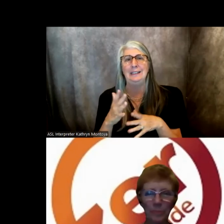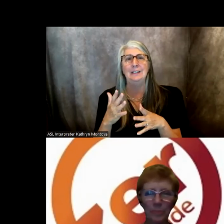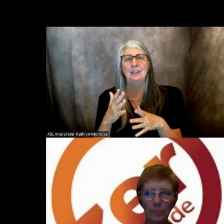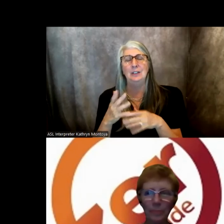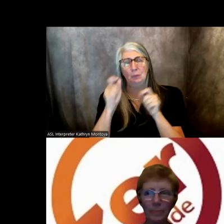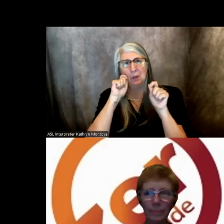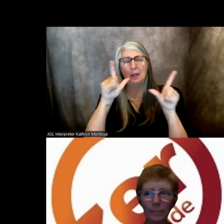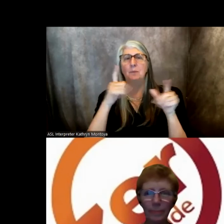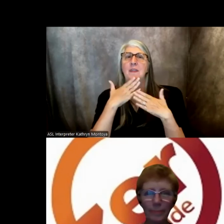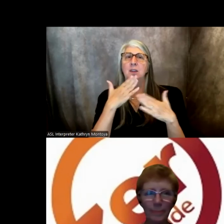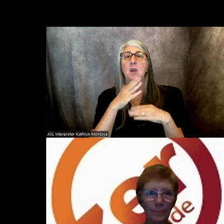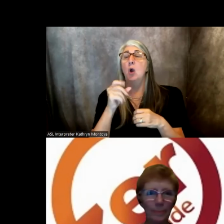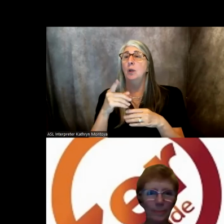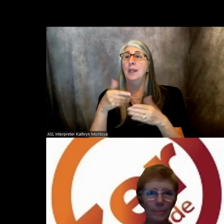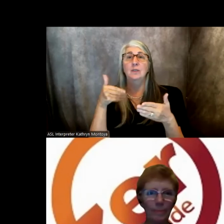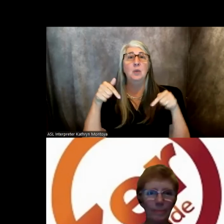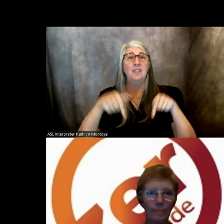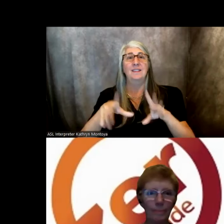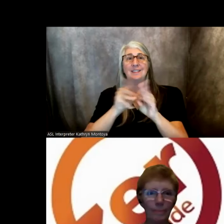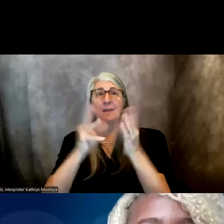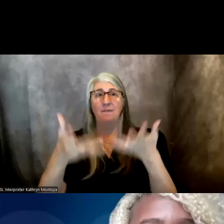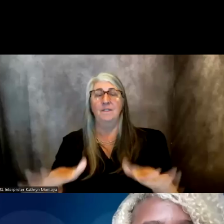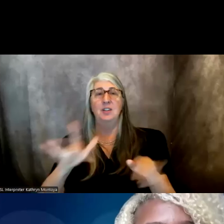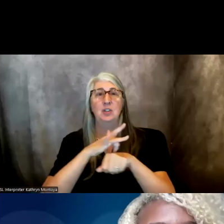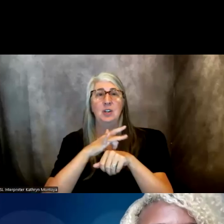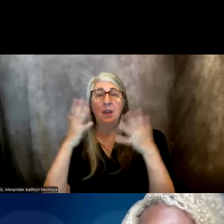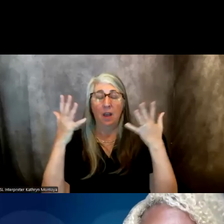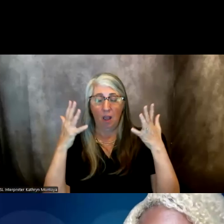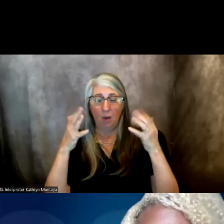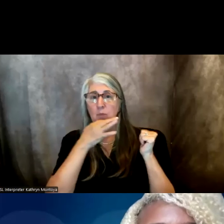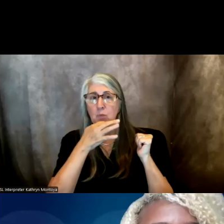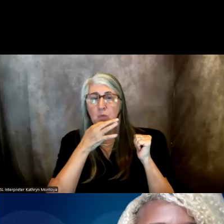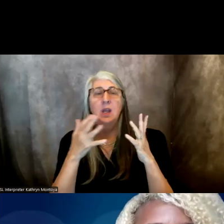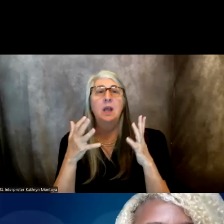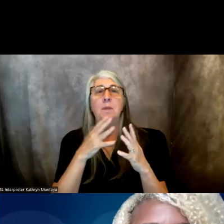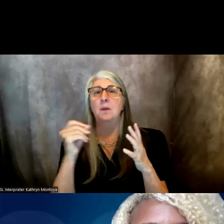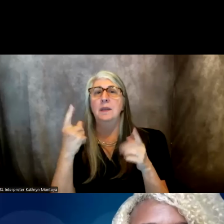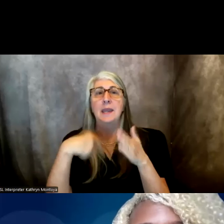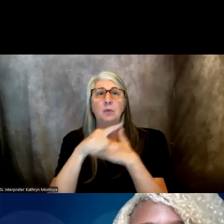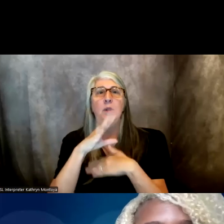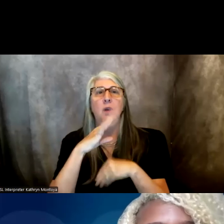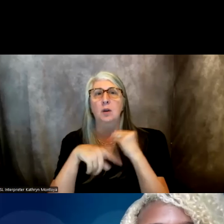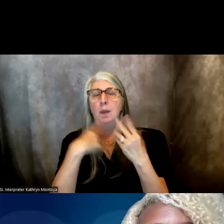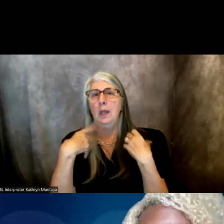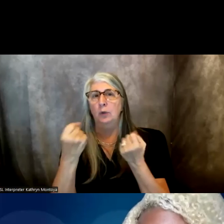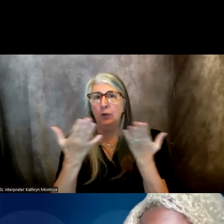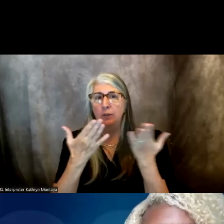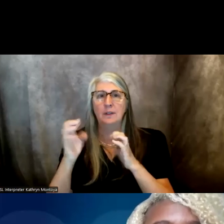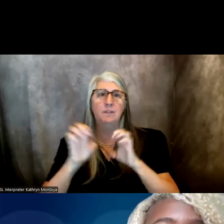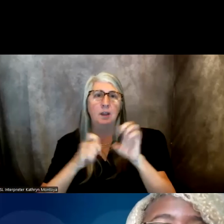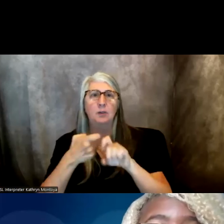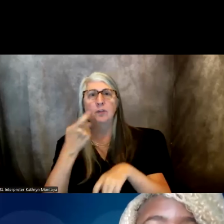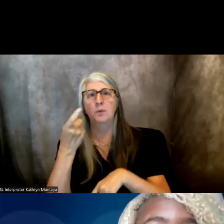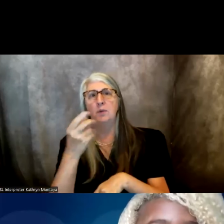we are coming near the end of this jam, but don't worry. Next week, we're going to learn about California services and evaluations from Dr. Mark